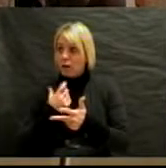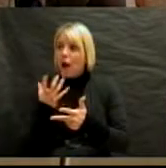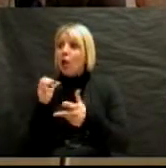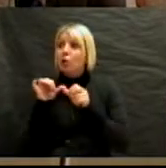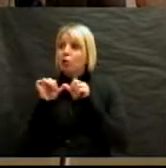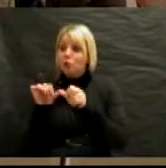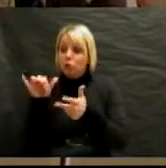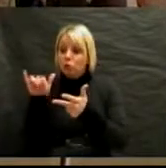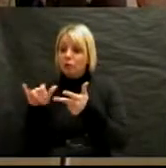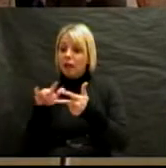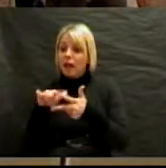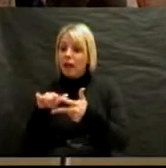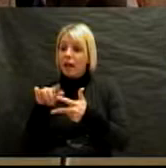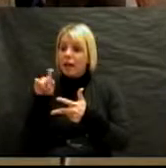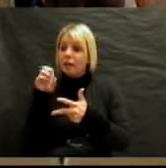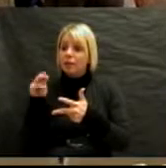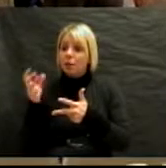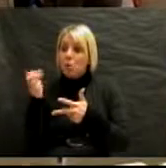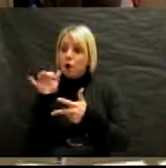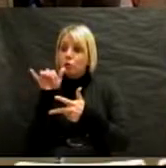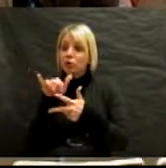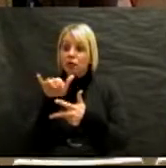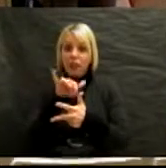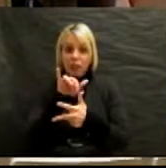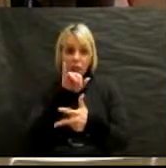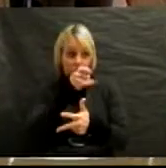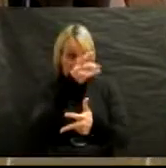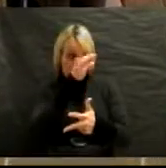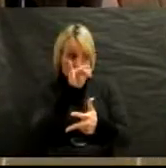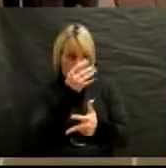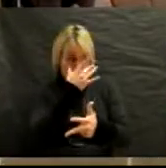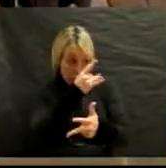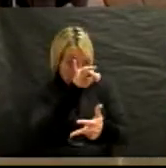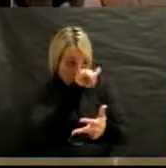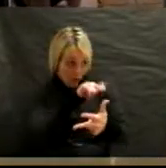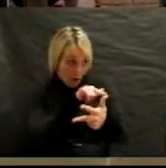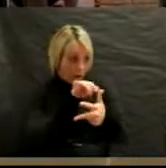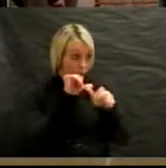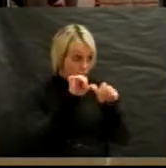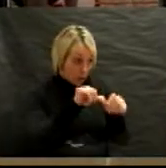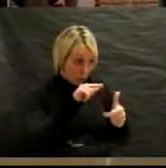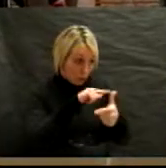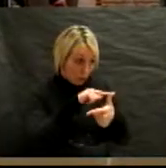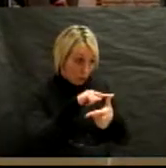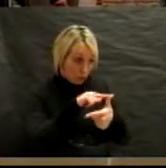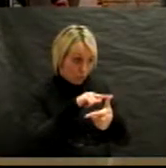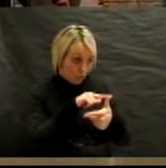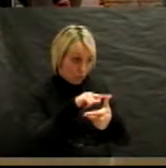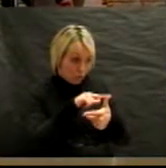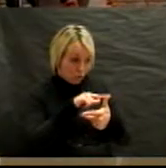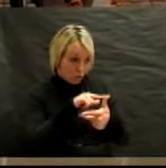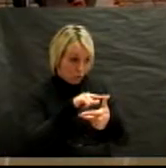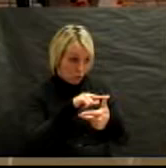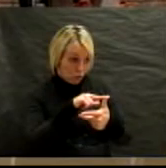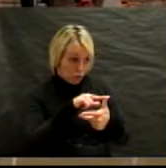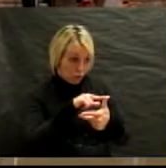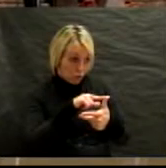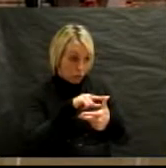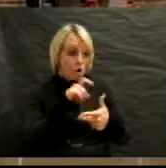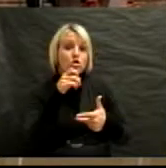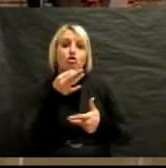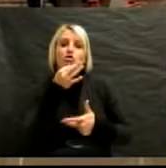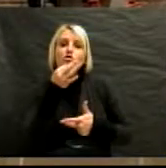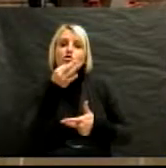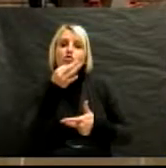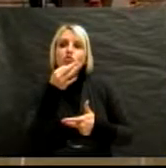on. Jerry, are you interested in continuing on in that capacity? And we should soon have this next round of evaluation